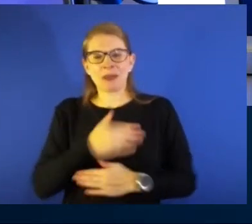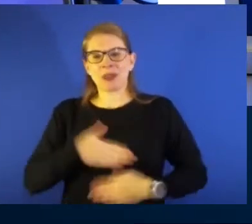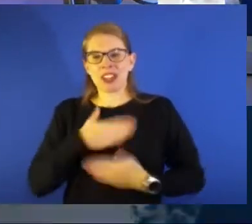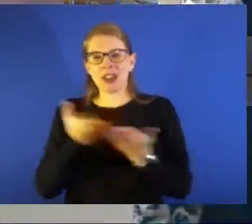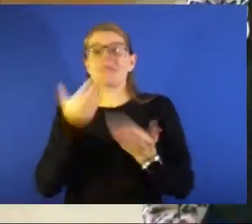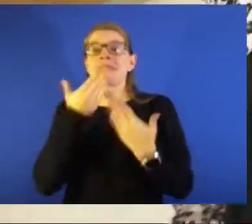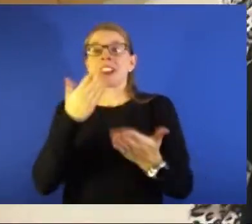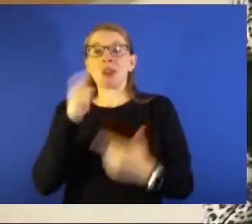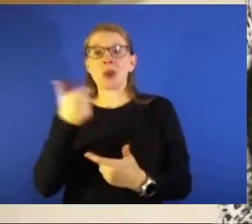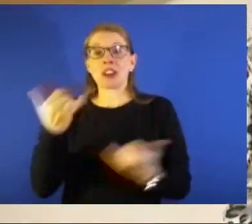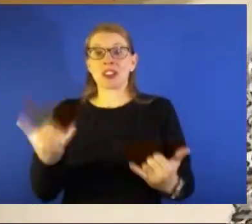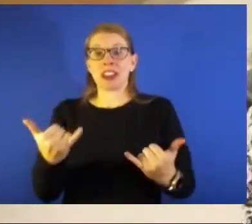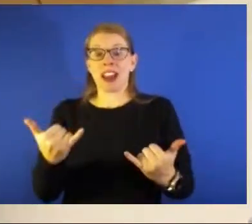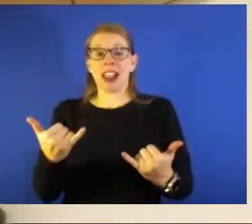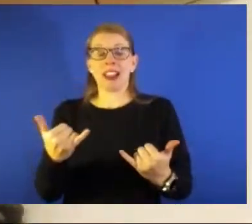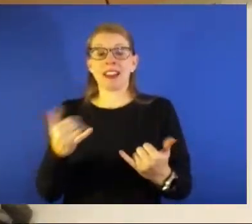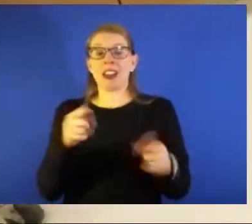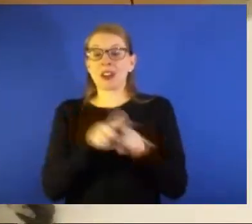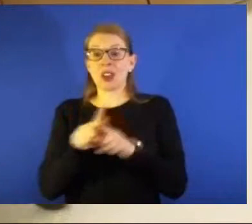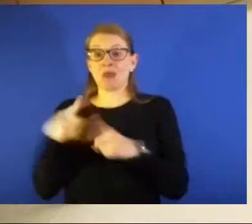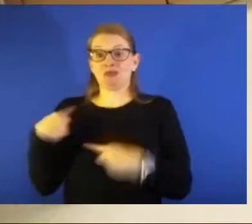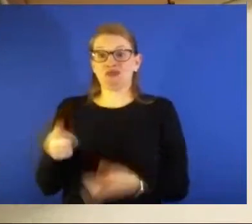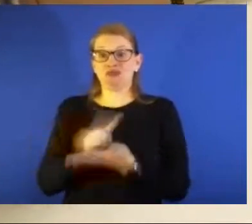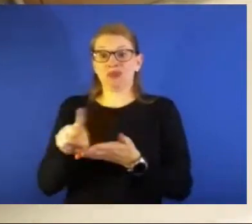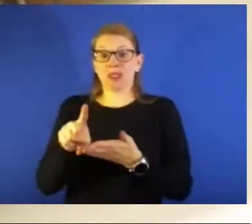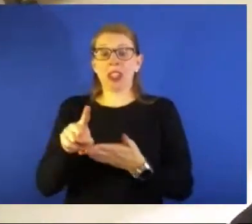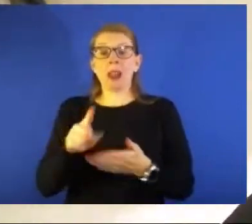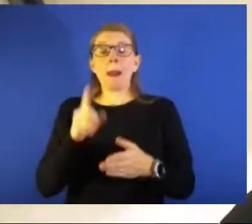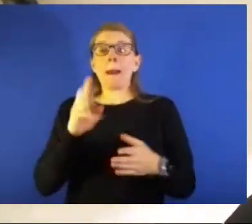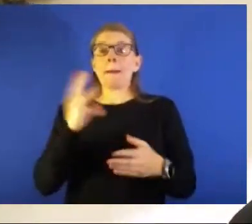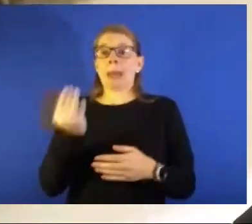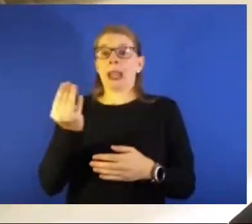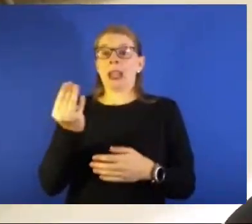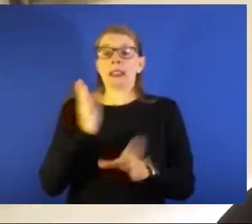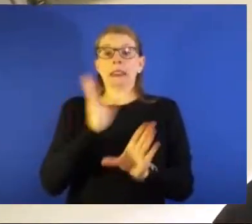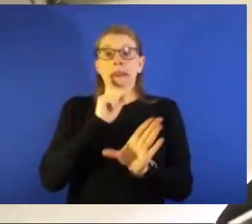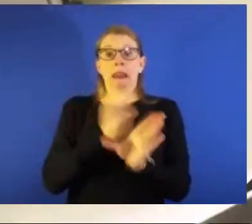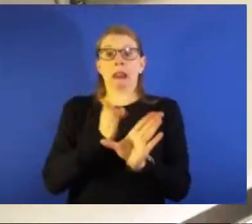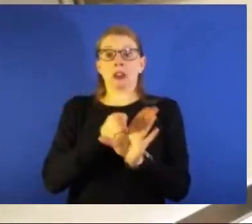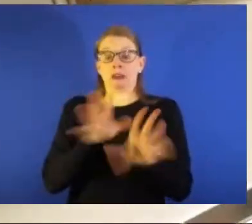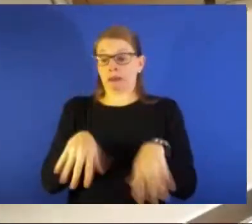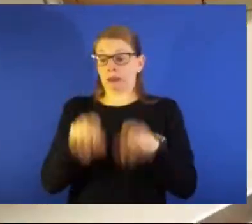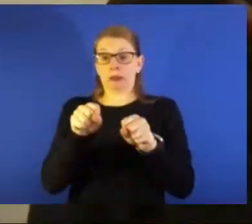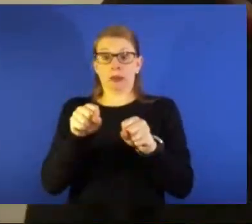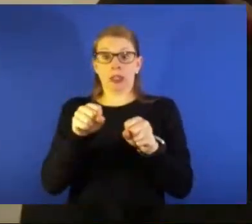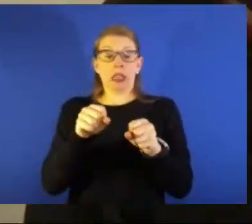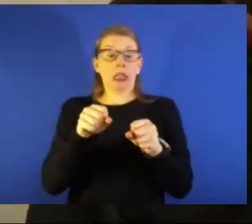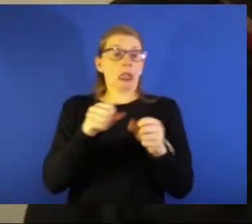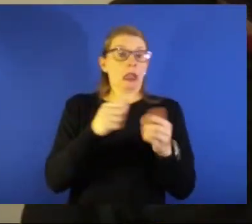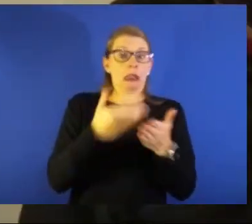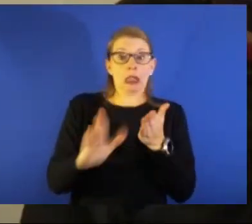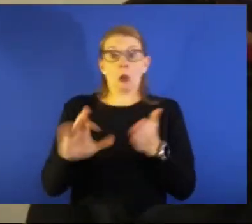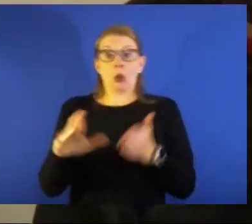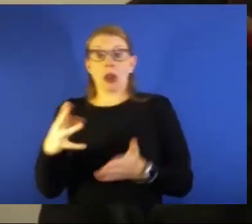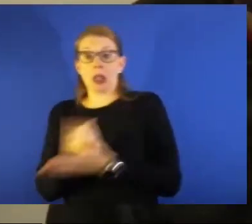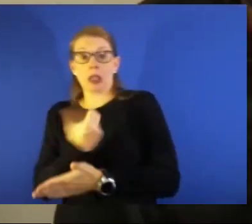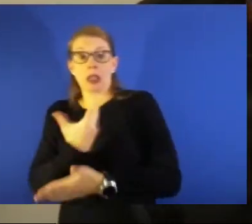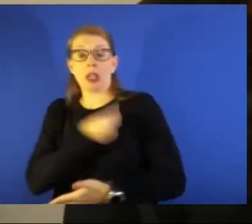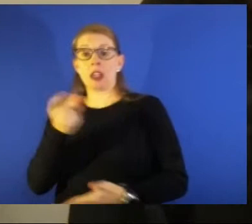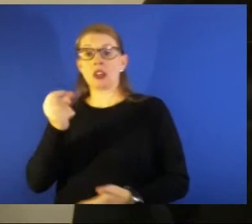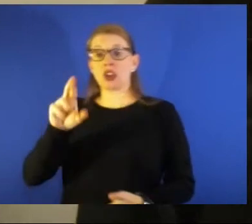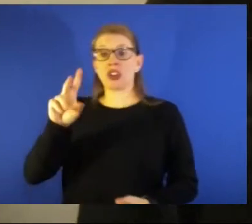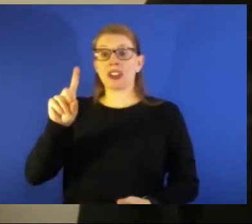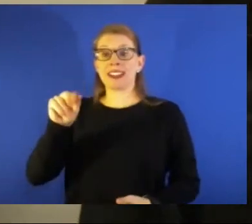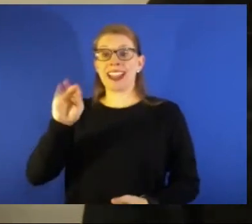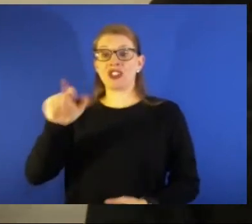today and all week. Coming up Monday, the psychology behind whether or not to get the vaccine. Dr. Danielle Johnson joins us with how to discuss